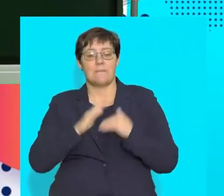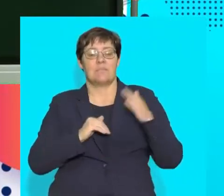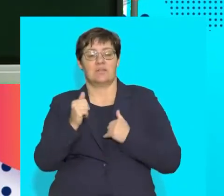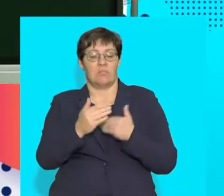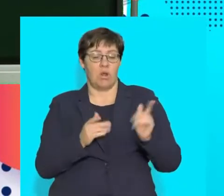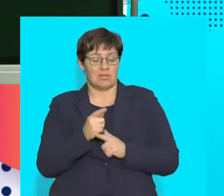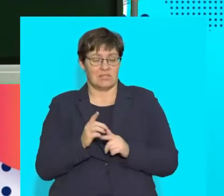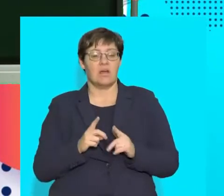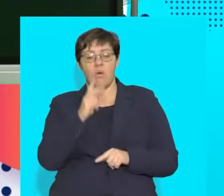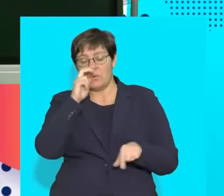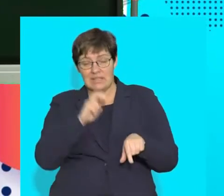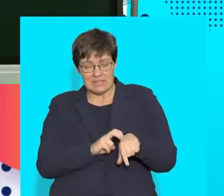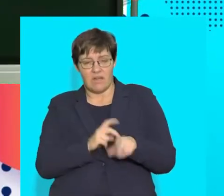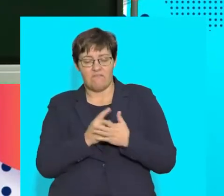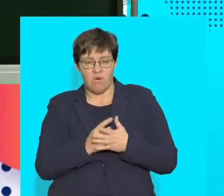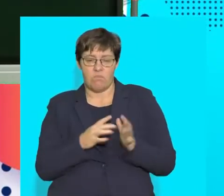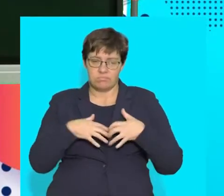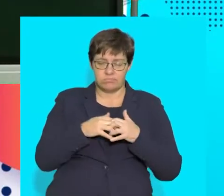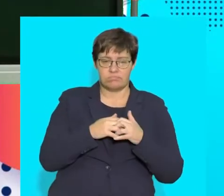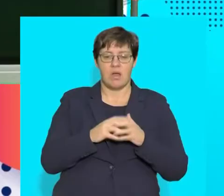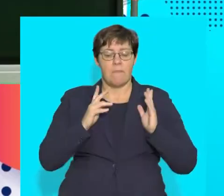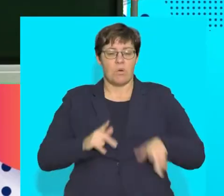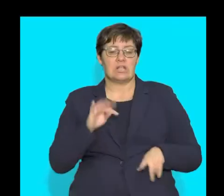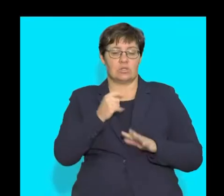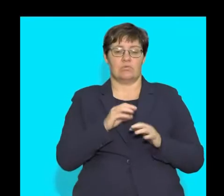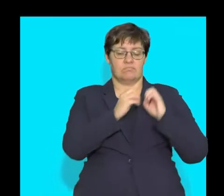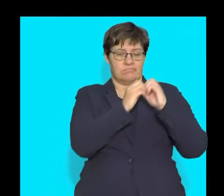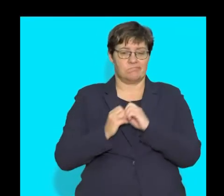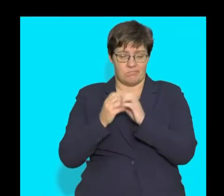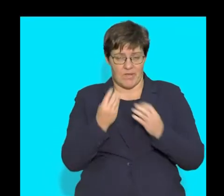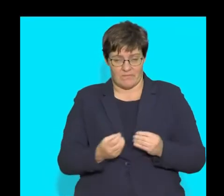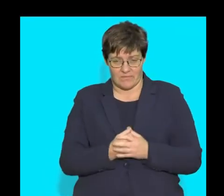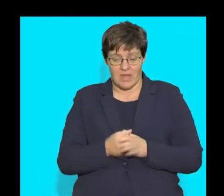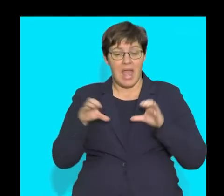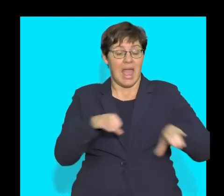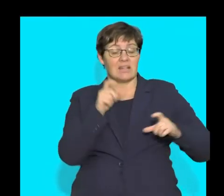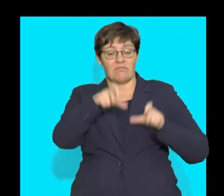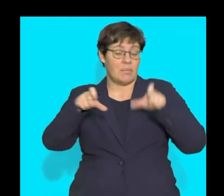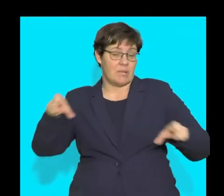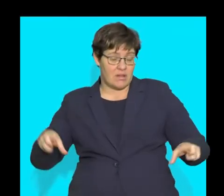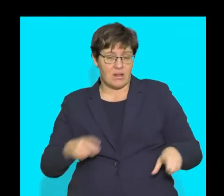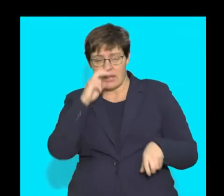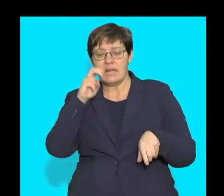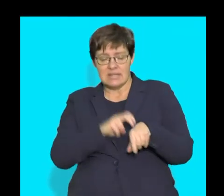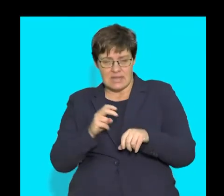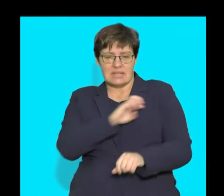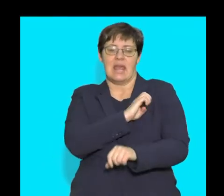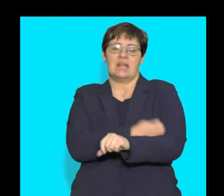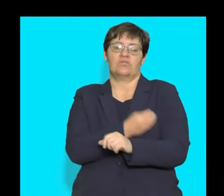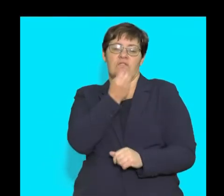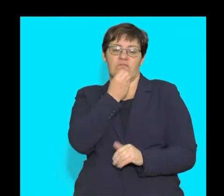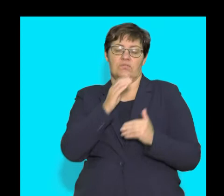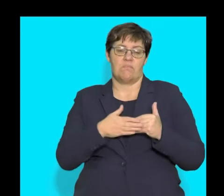building blocks that help to repair, regenerate body tissue. Active people require more energy